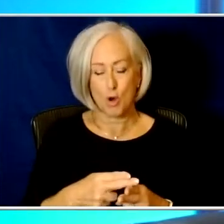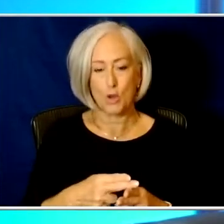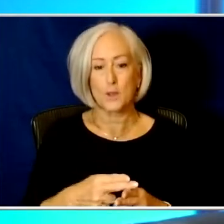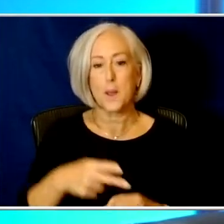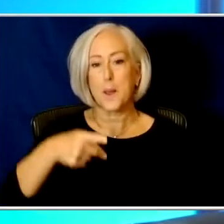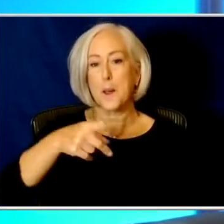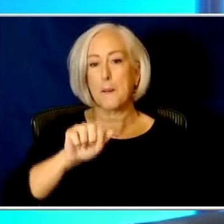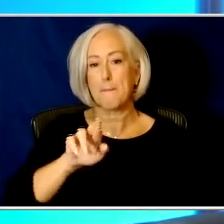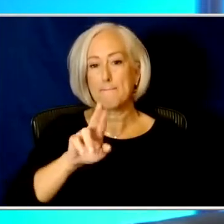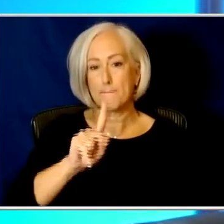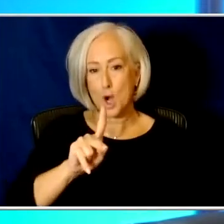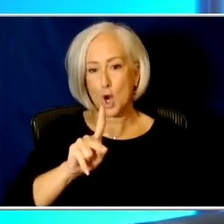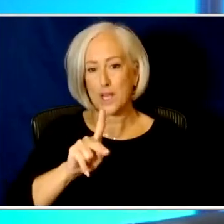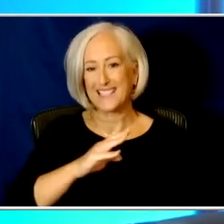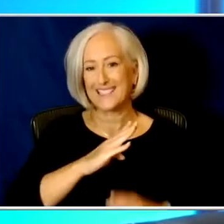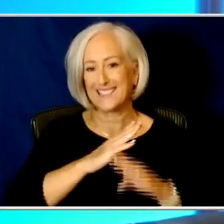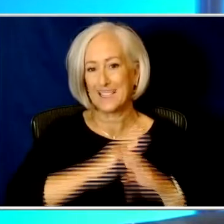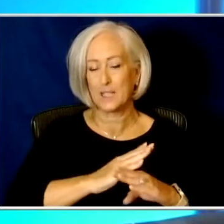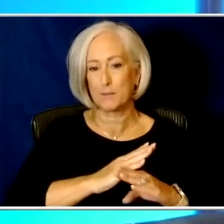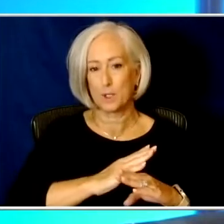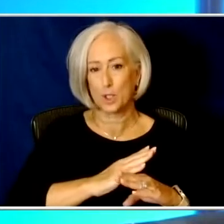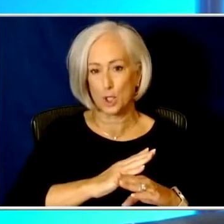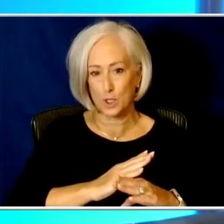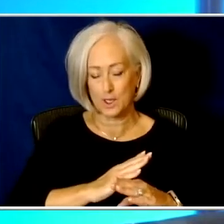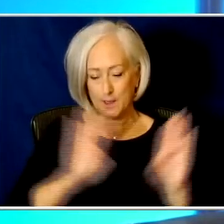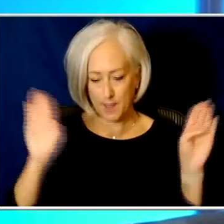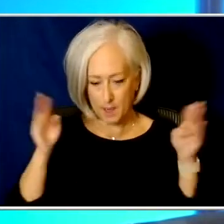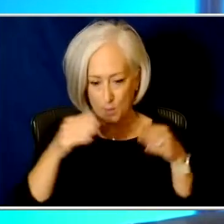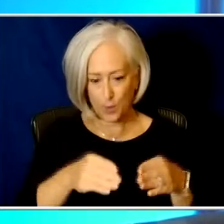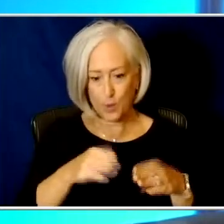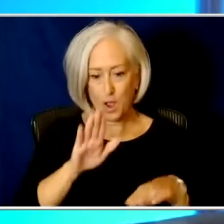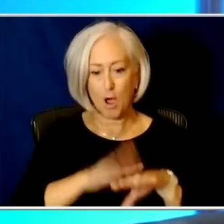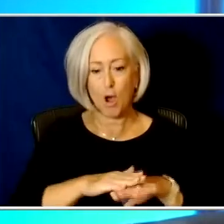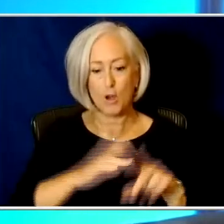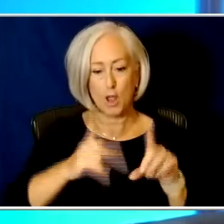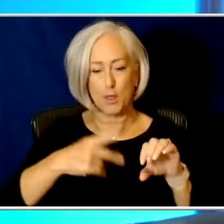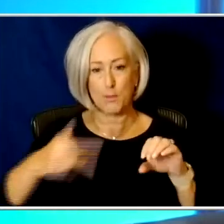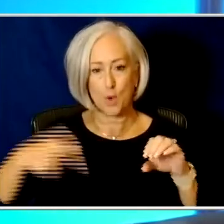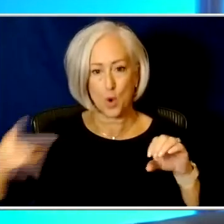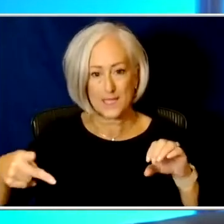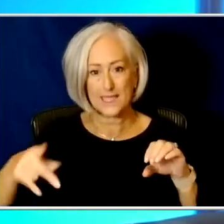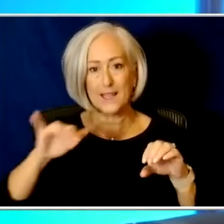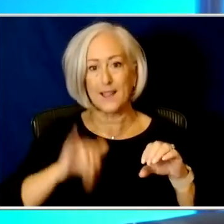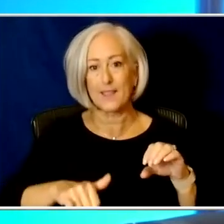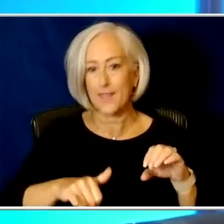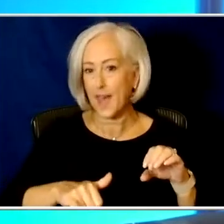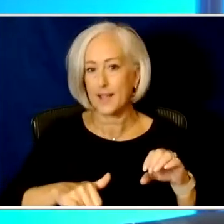drugs for triple negative breast cancer? So right now we have